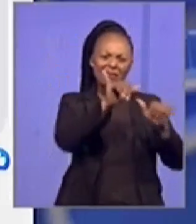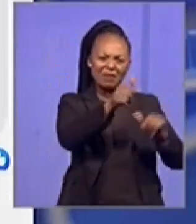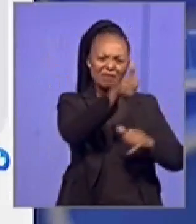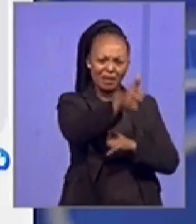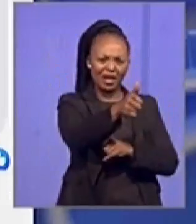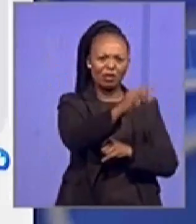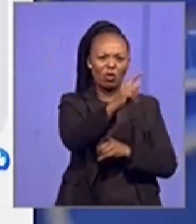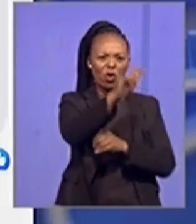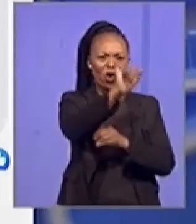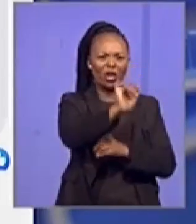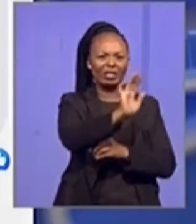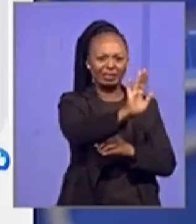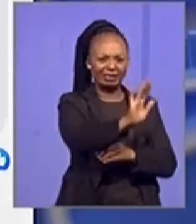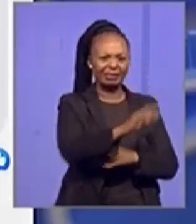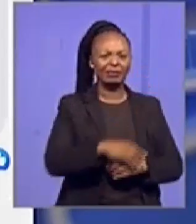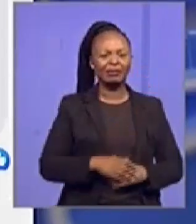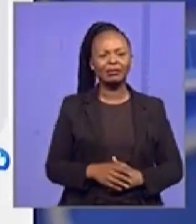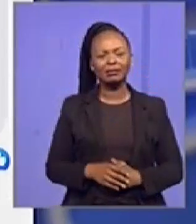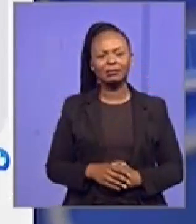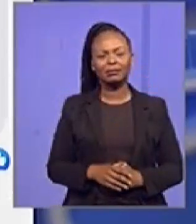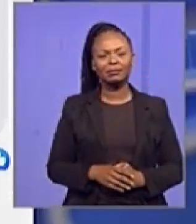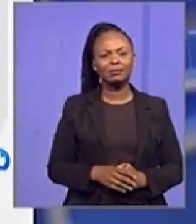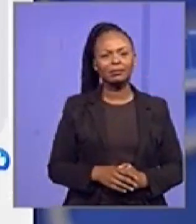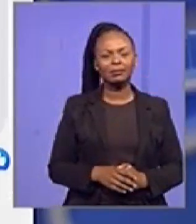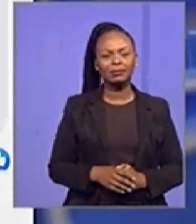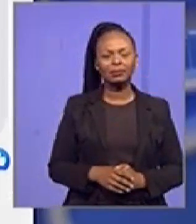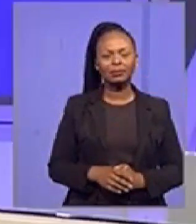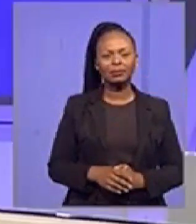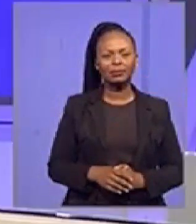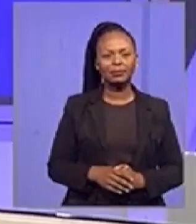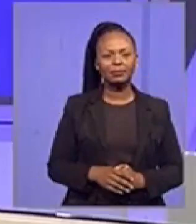la mmuso wa kopanelo le setso.